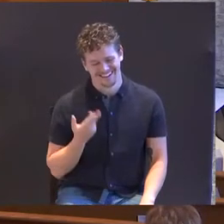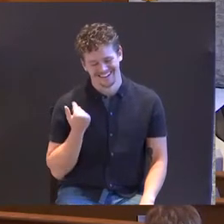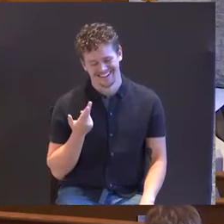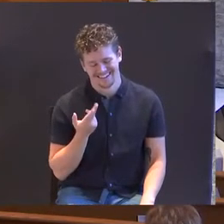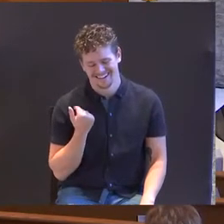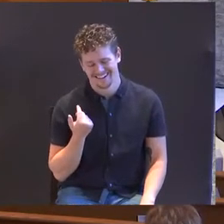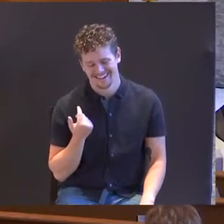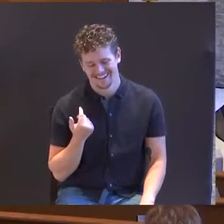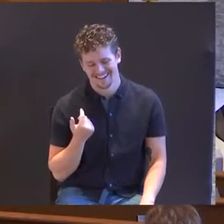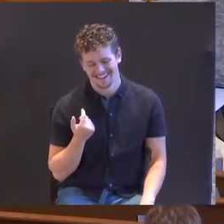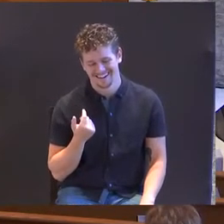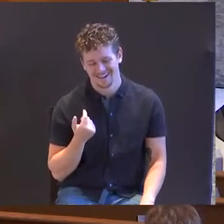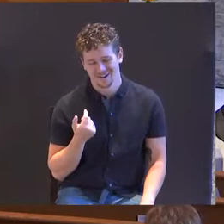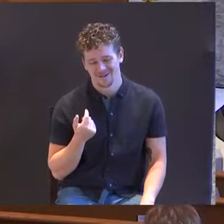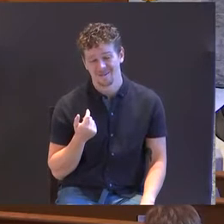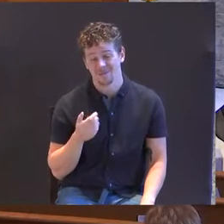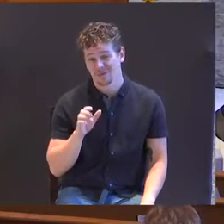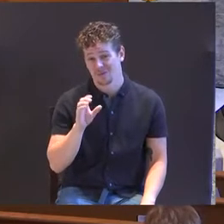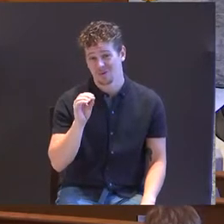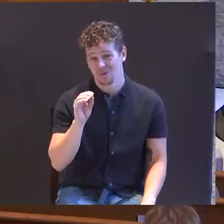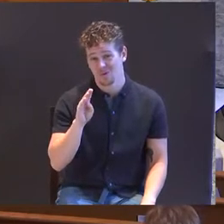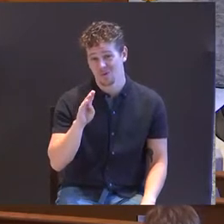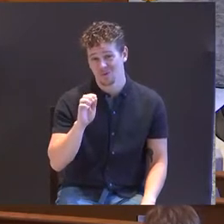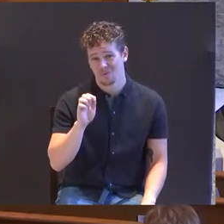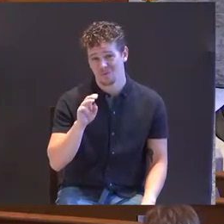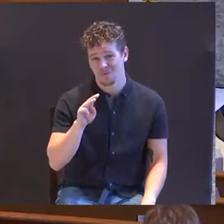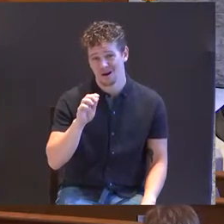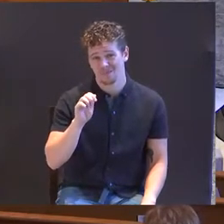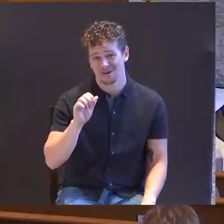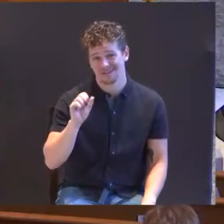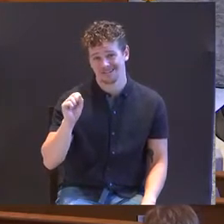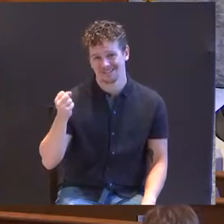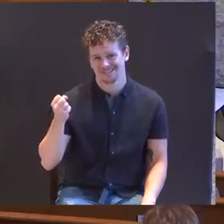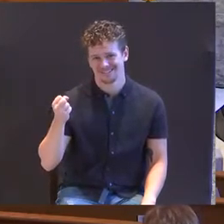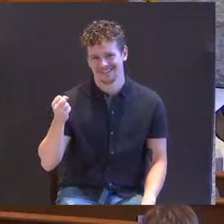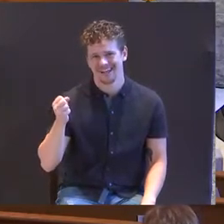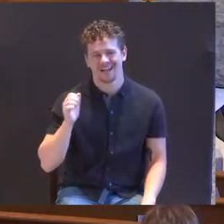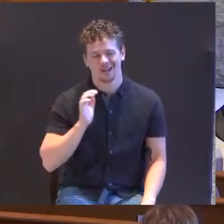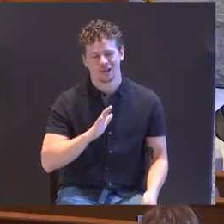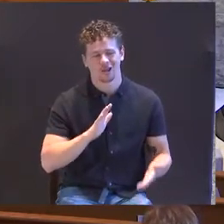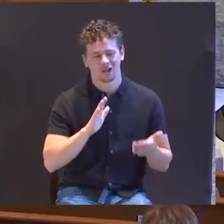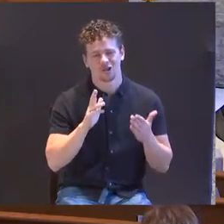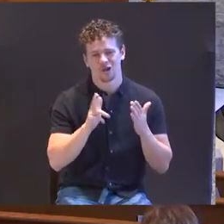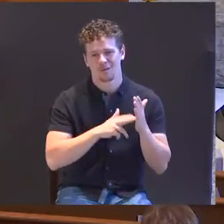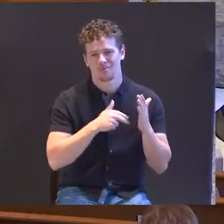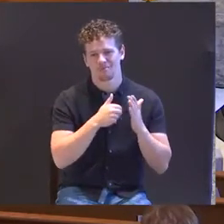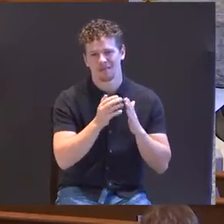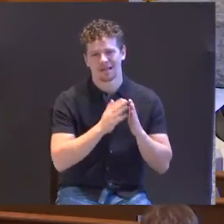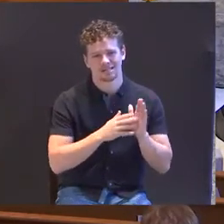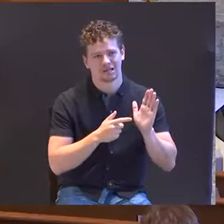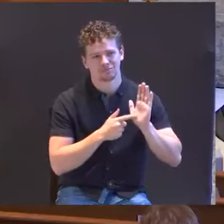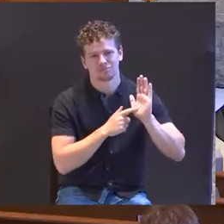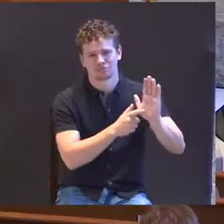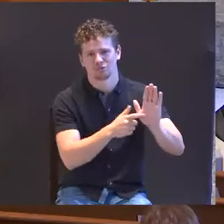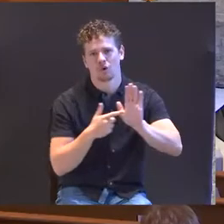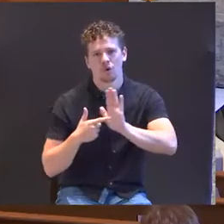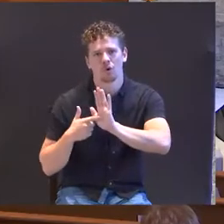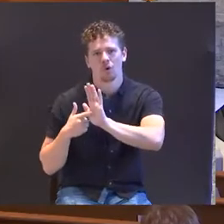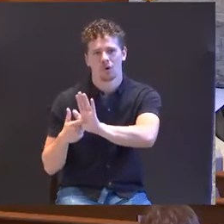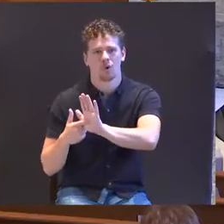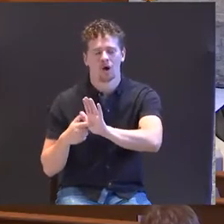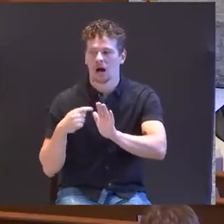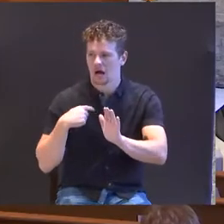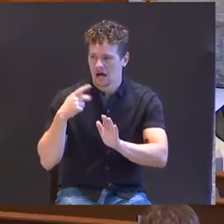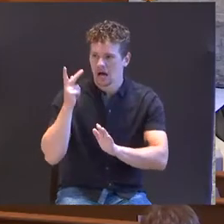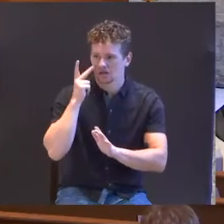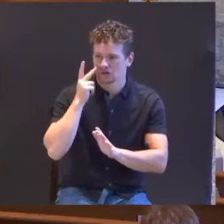the portraits of the Obamas were unveiled in the White House. And that came up on my Facebook feed and